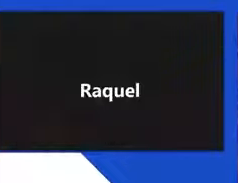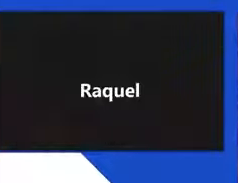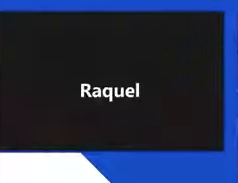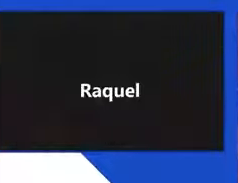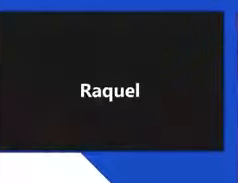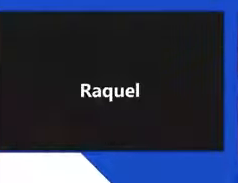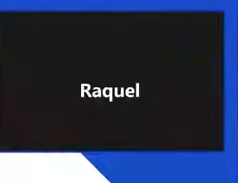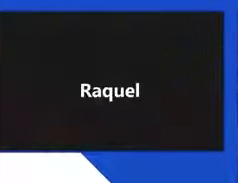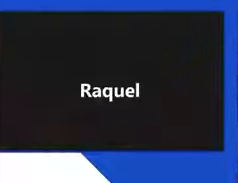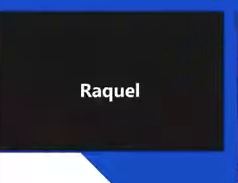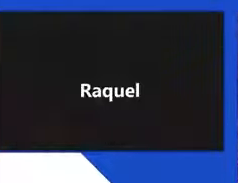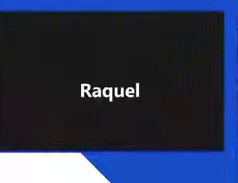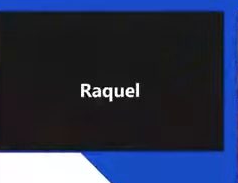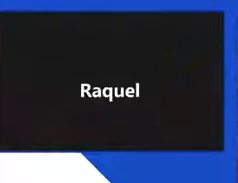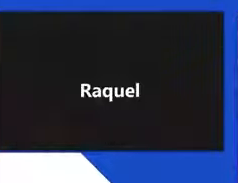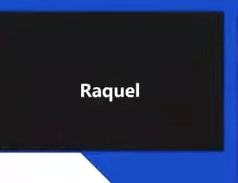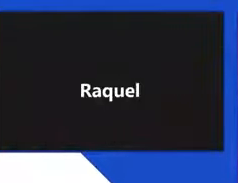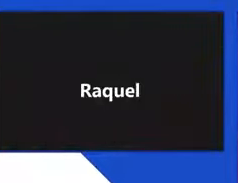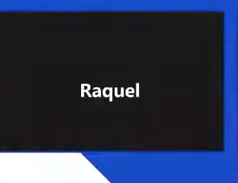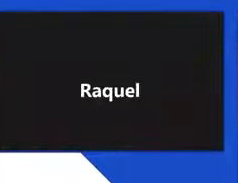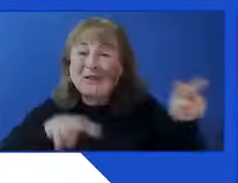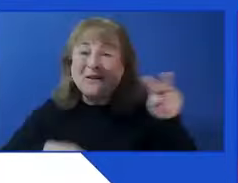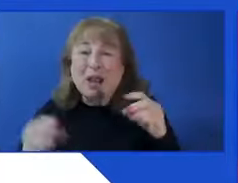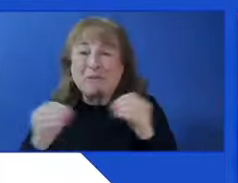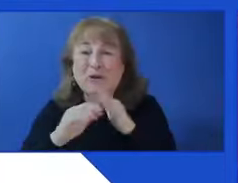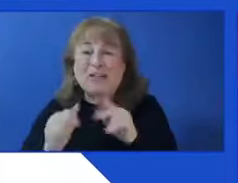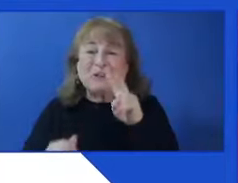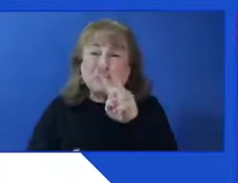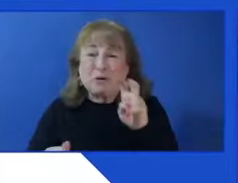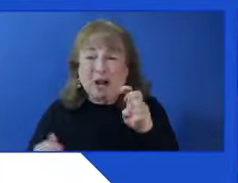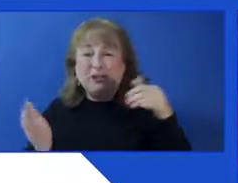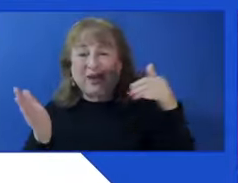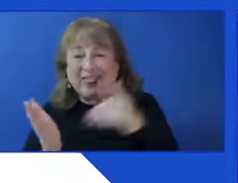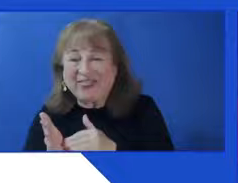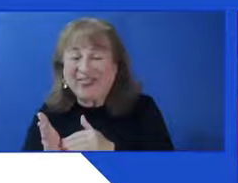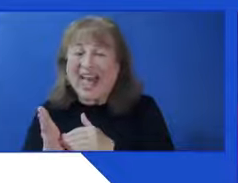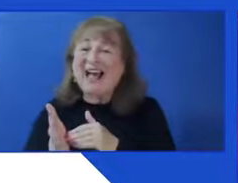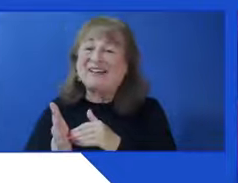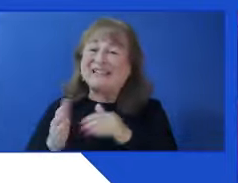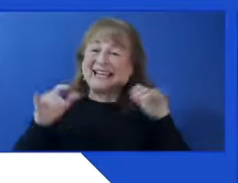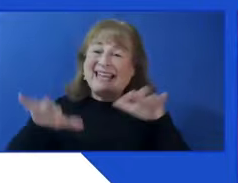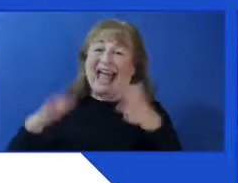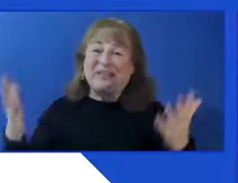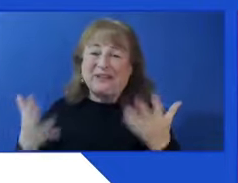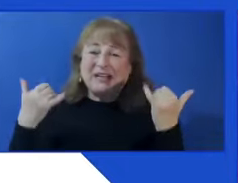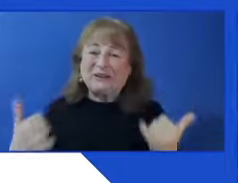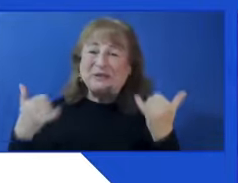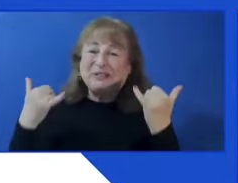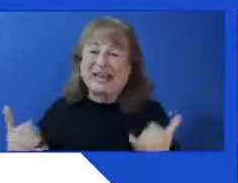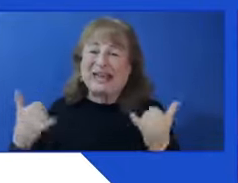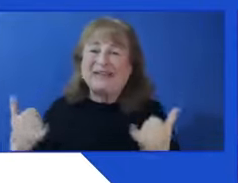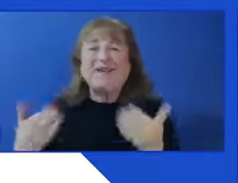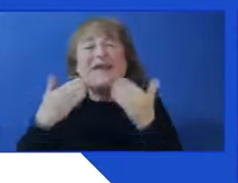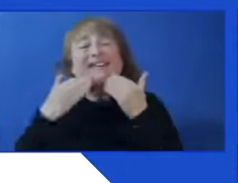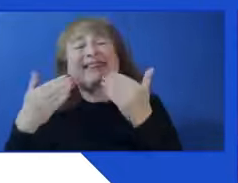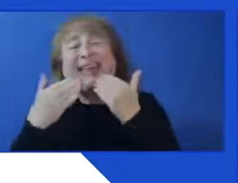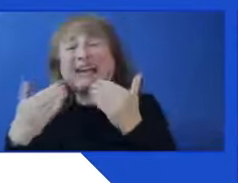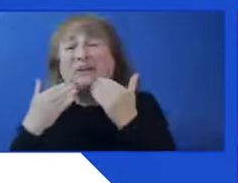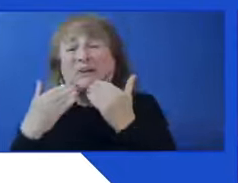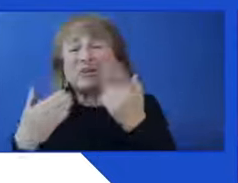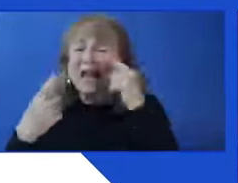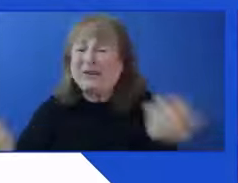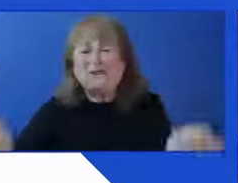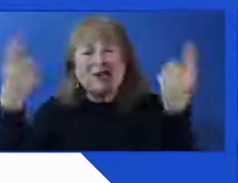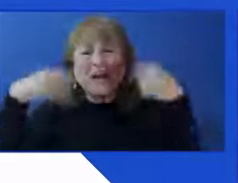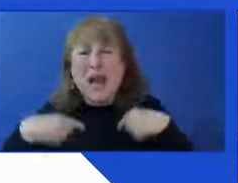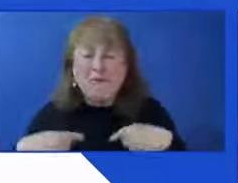Wow! I'm looking out at over 200,000 gathered here today. Thank you. Thank you for